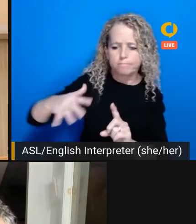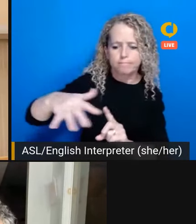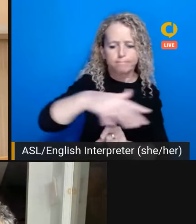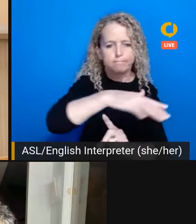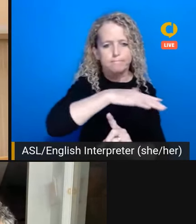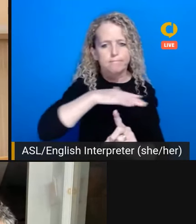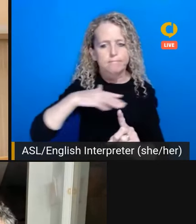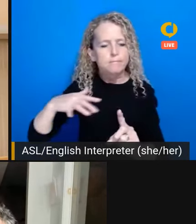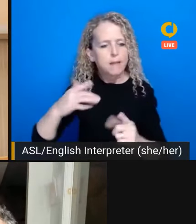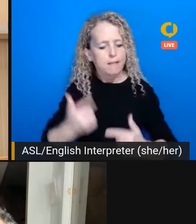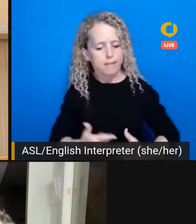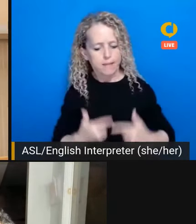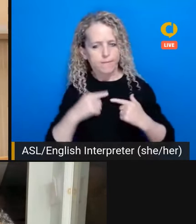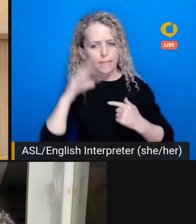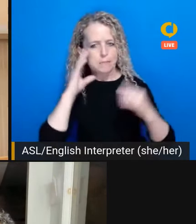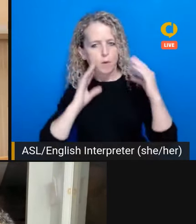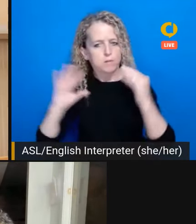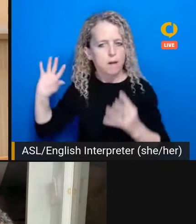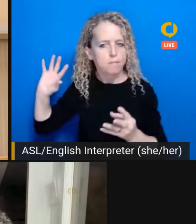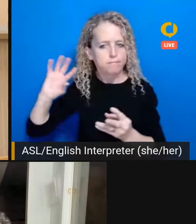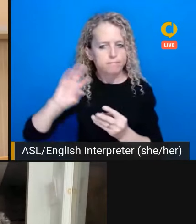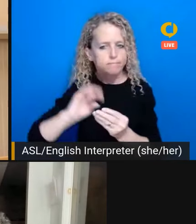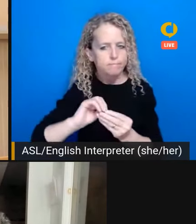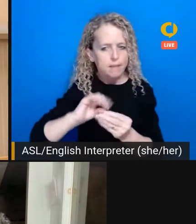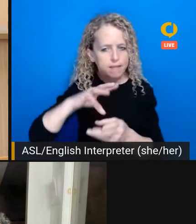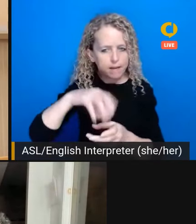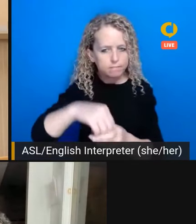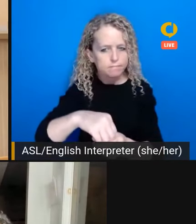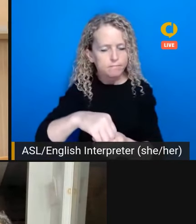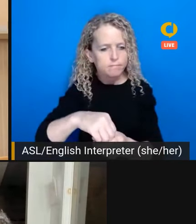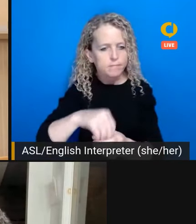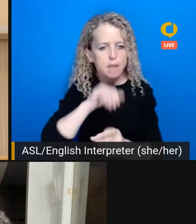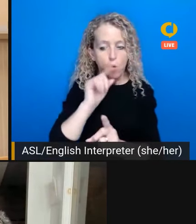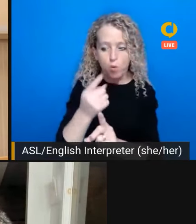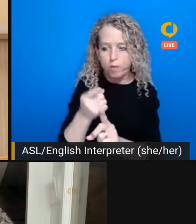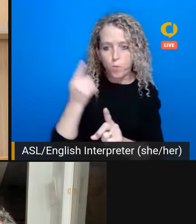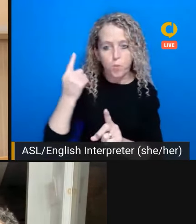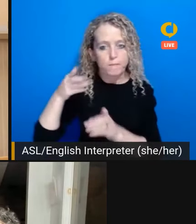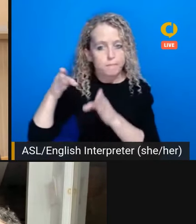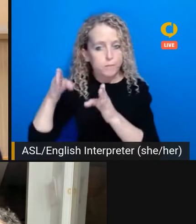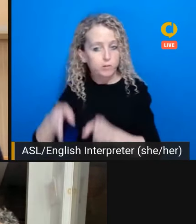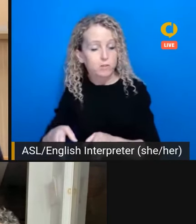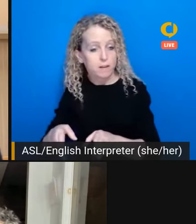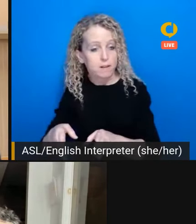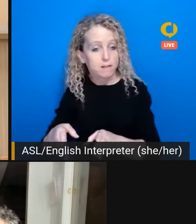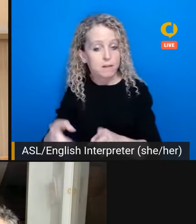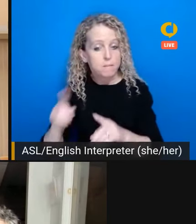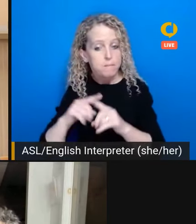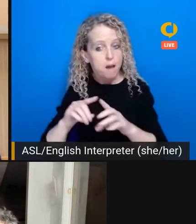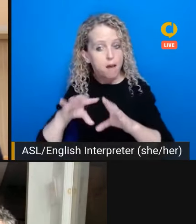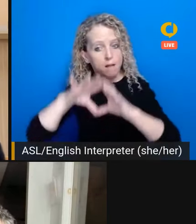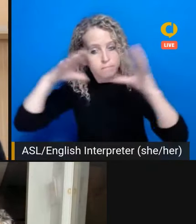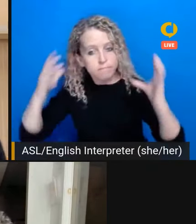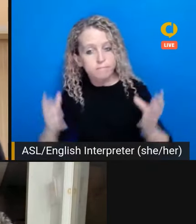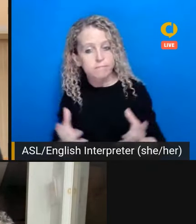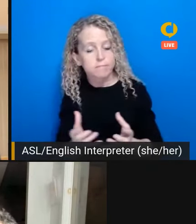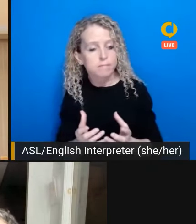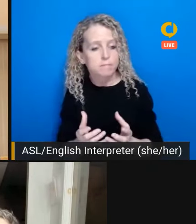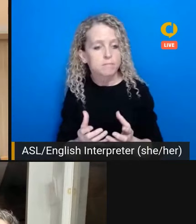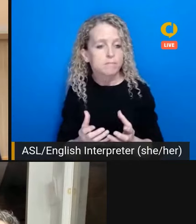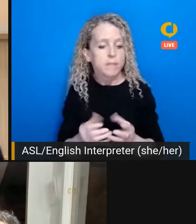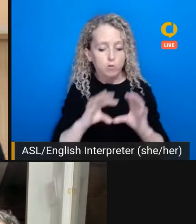lived experience, not just from the perspective of an individual necessarily, but also including, others as